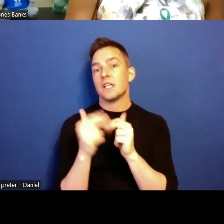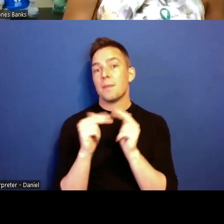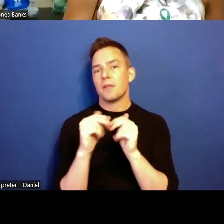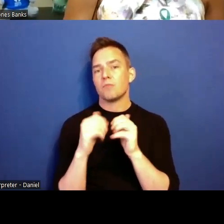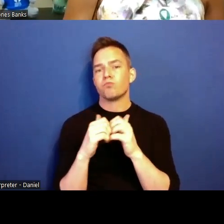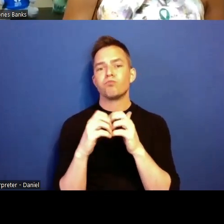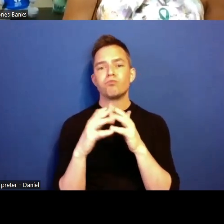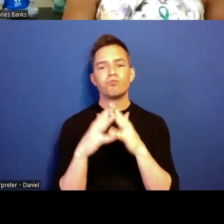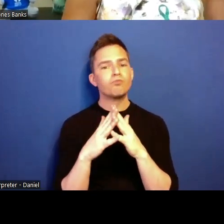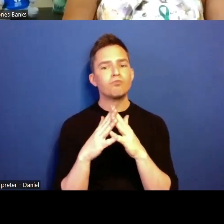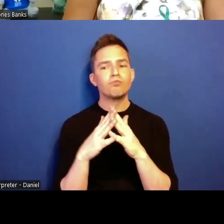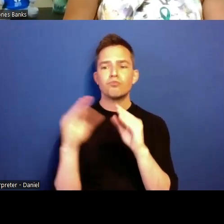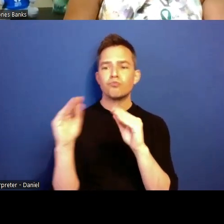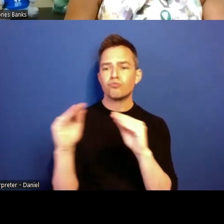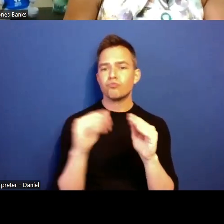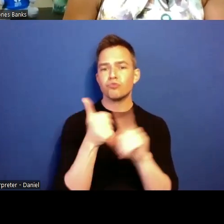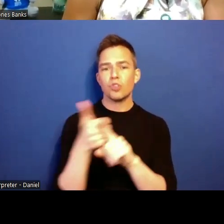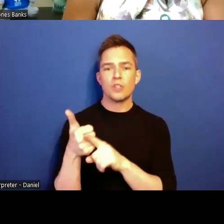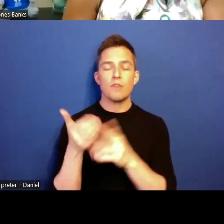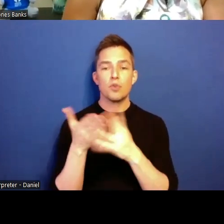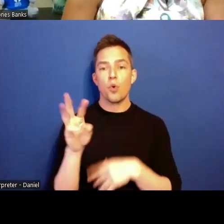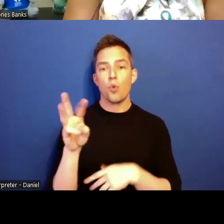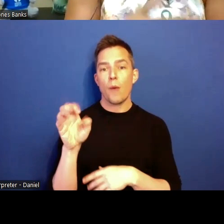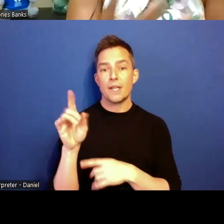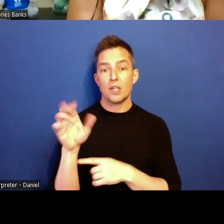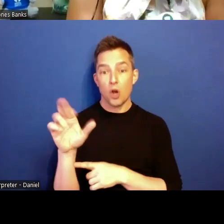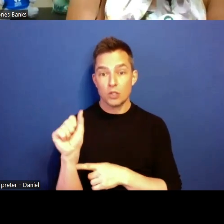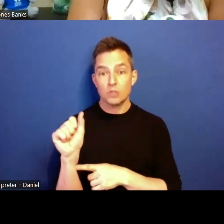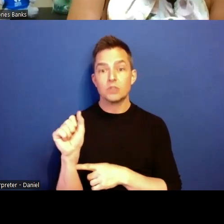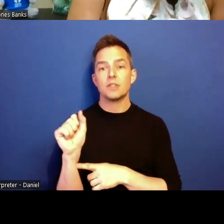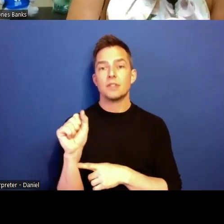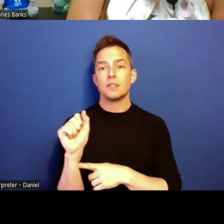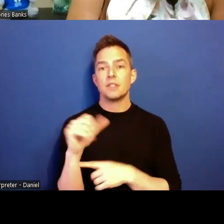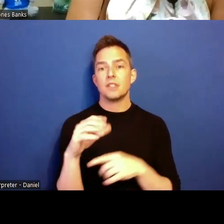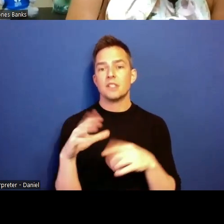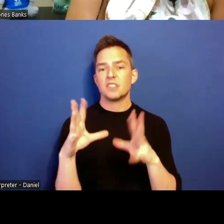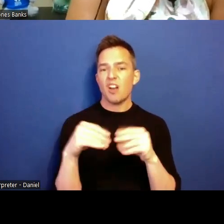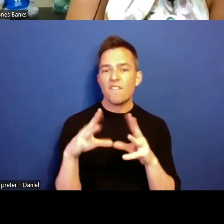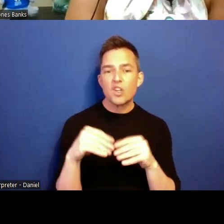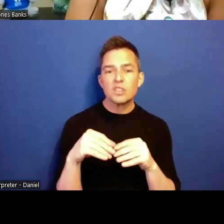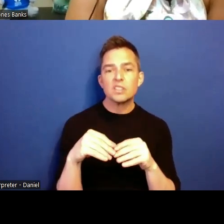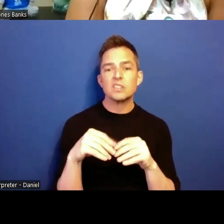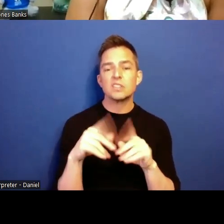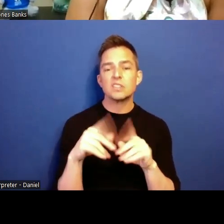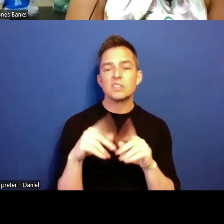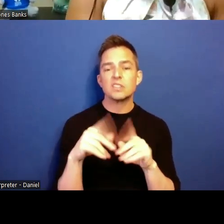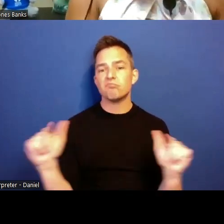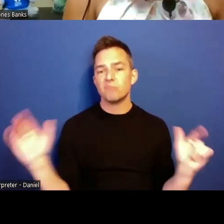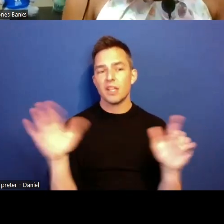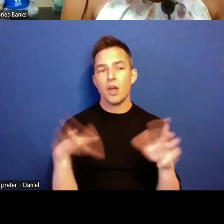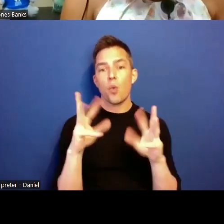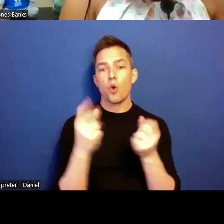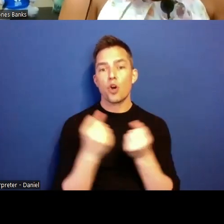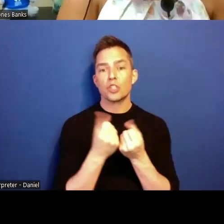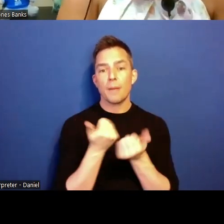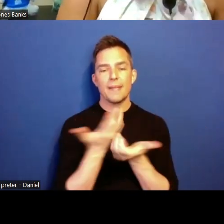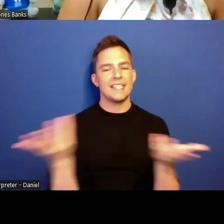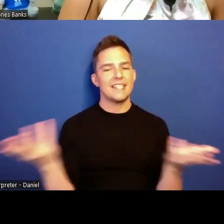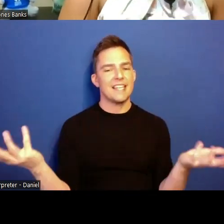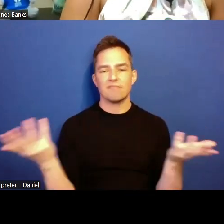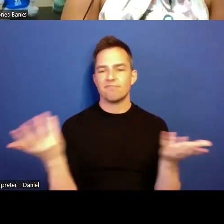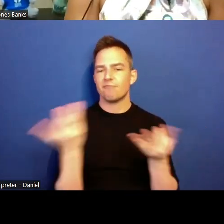You educating yourself through webinars like this, conferences, workshops, anything that's